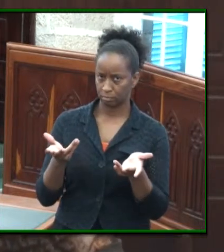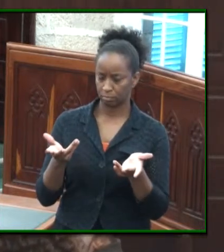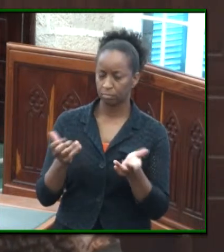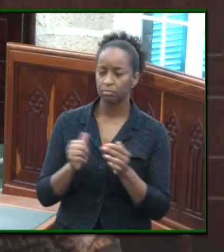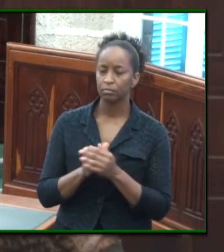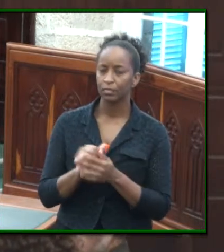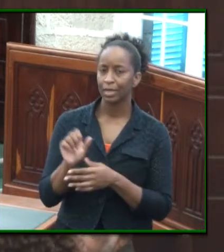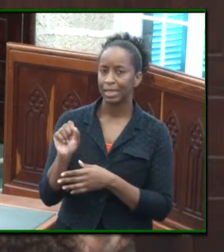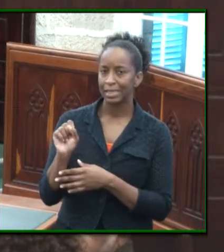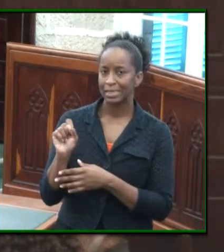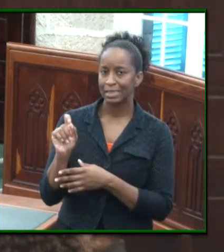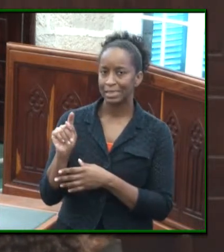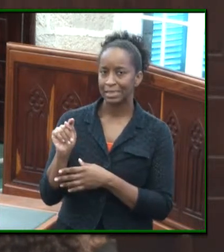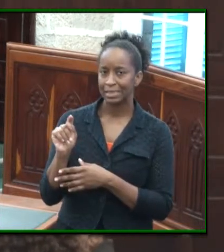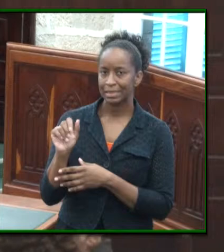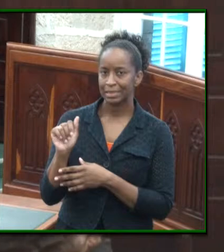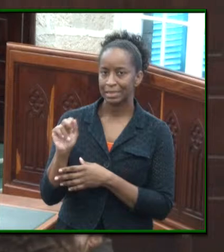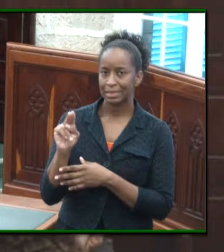When